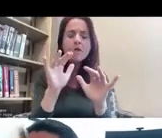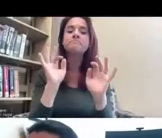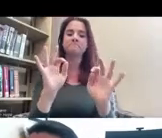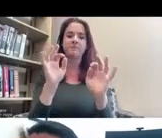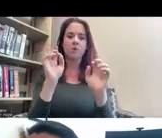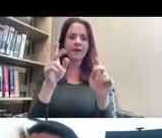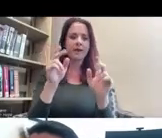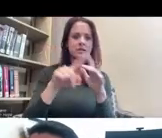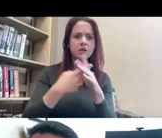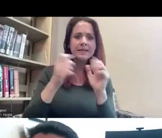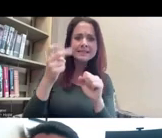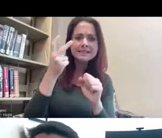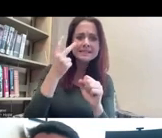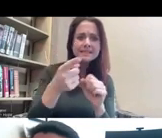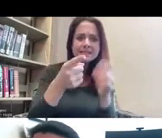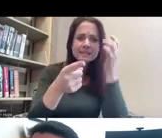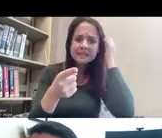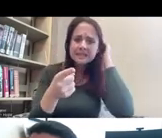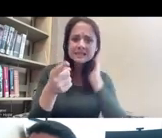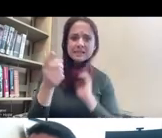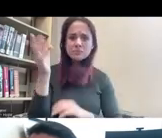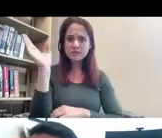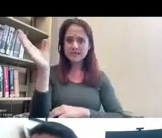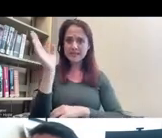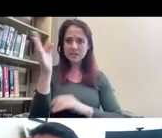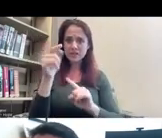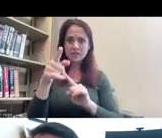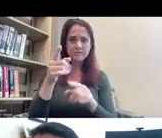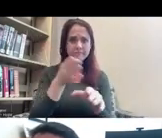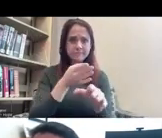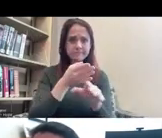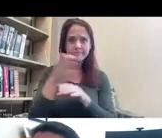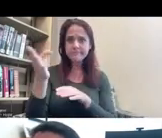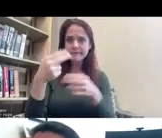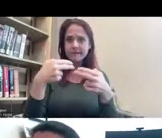Okay. Do you see the presenter, the main slides?